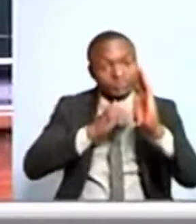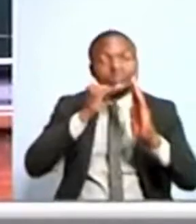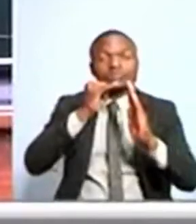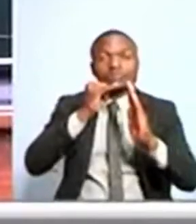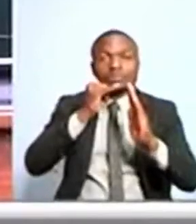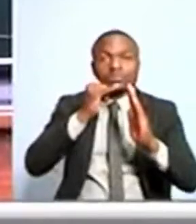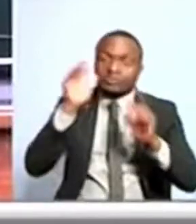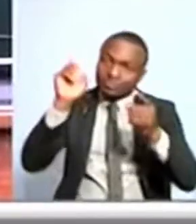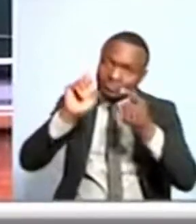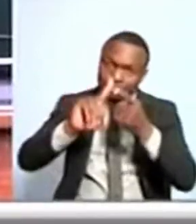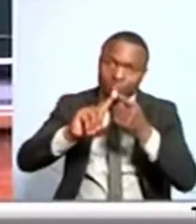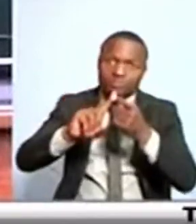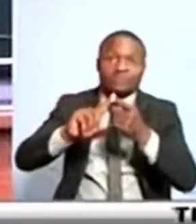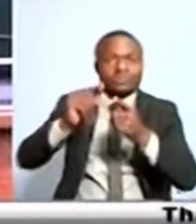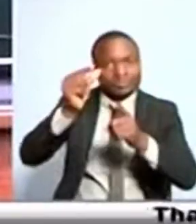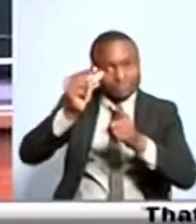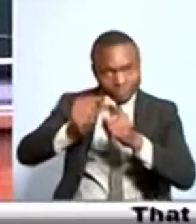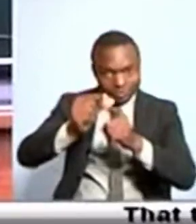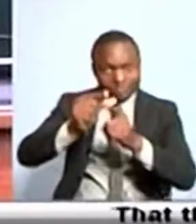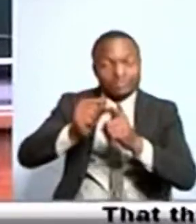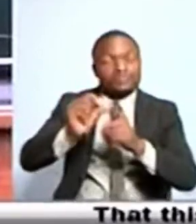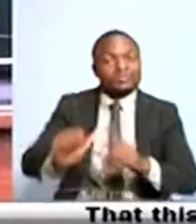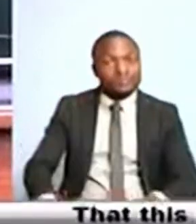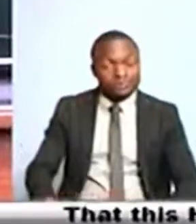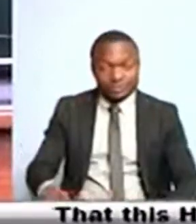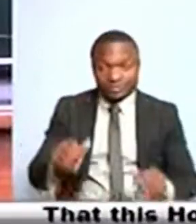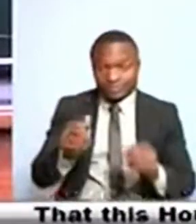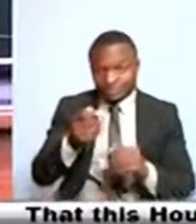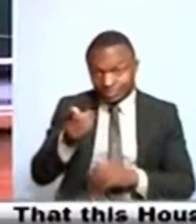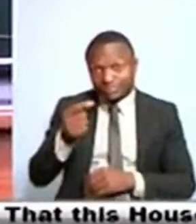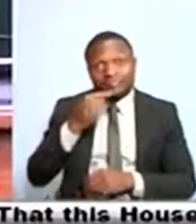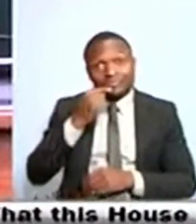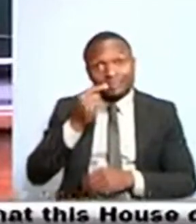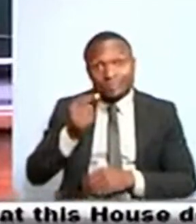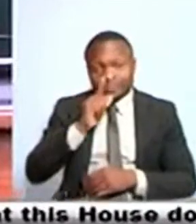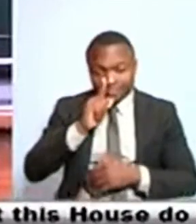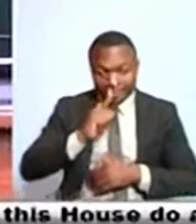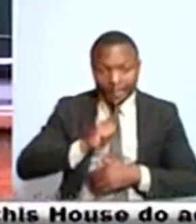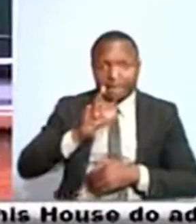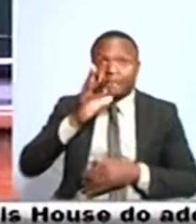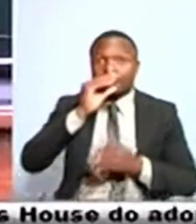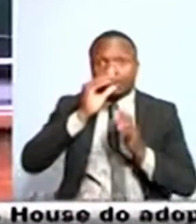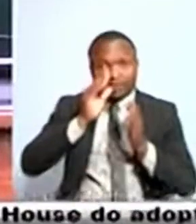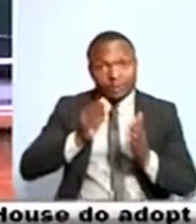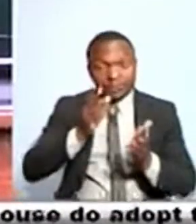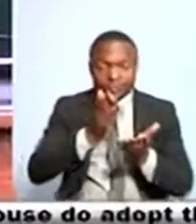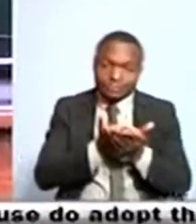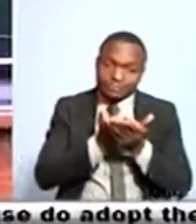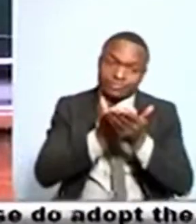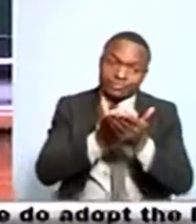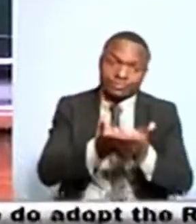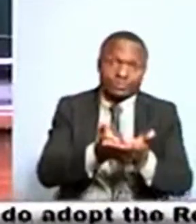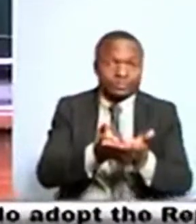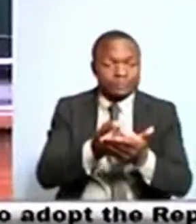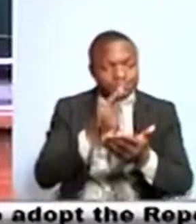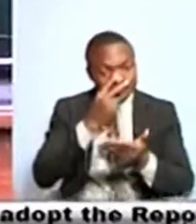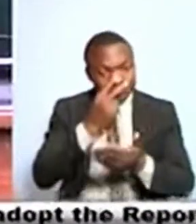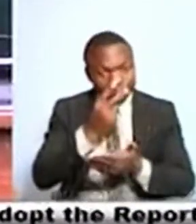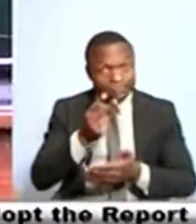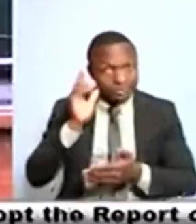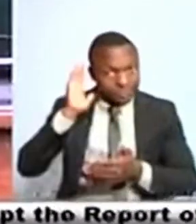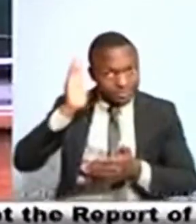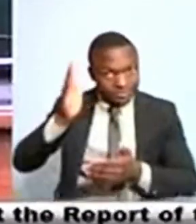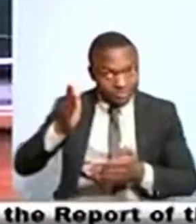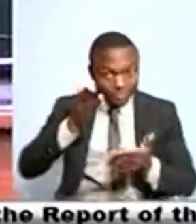through to December. With that being said, Madam Speaker, I would want to submit, and we are looking forward to